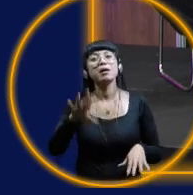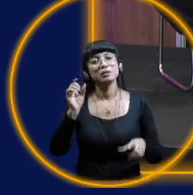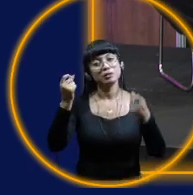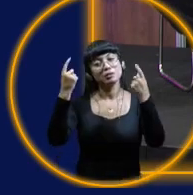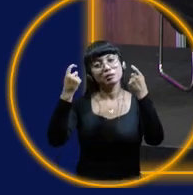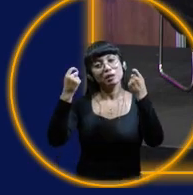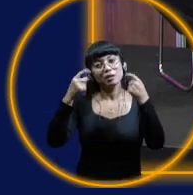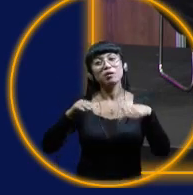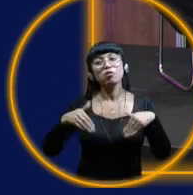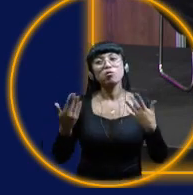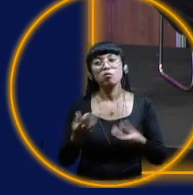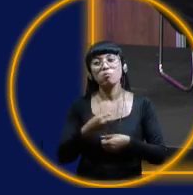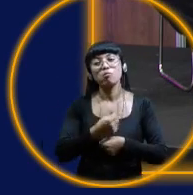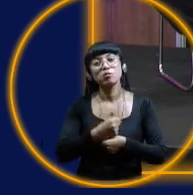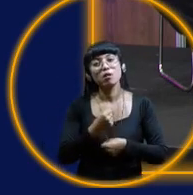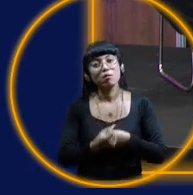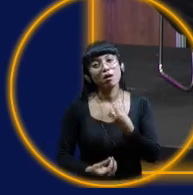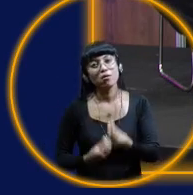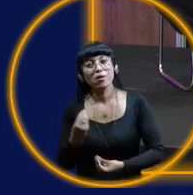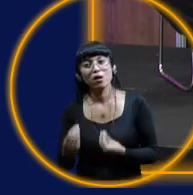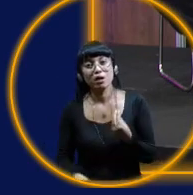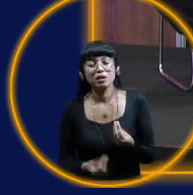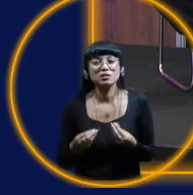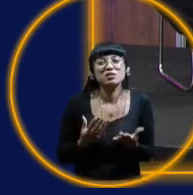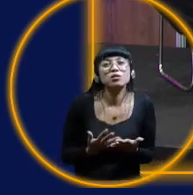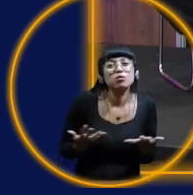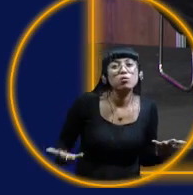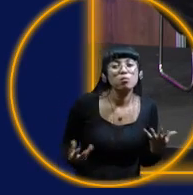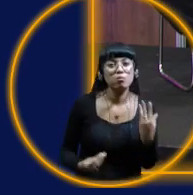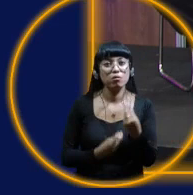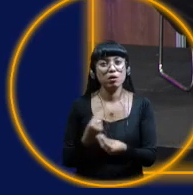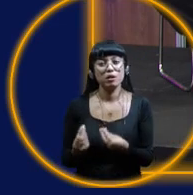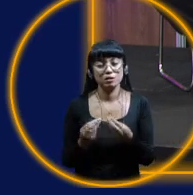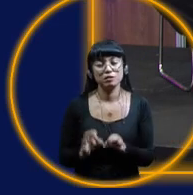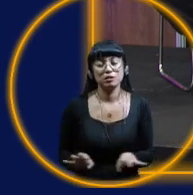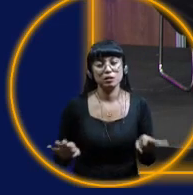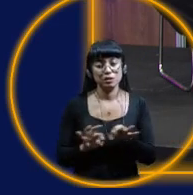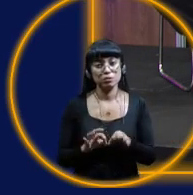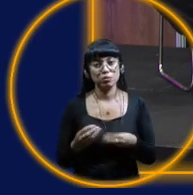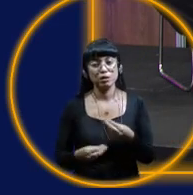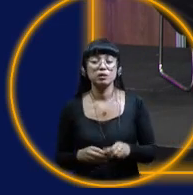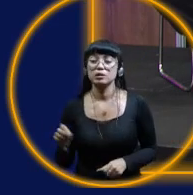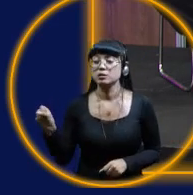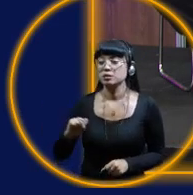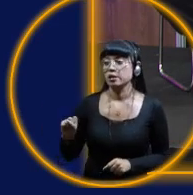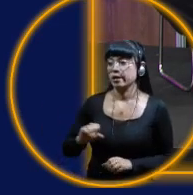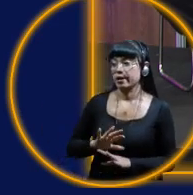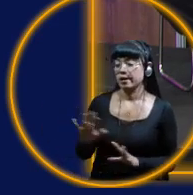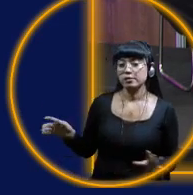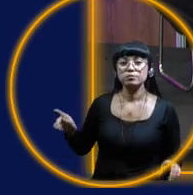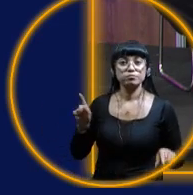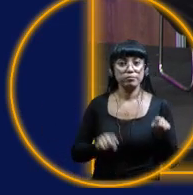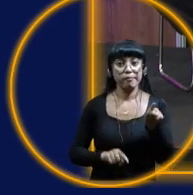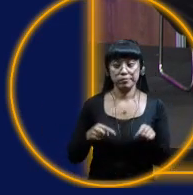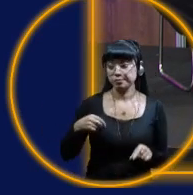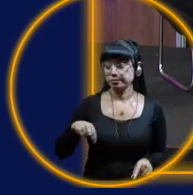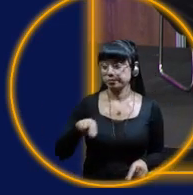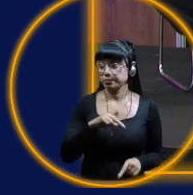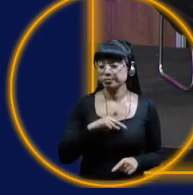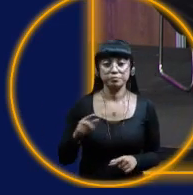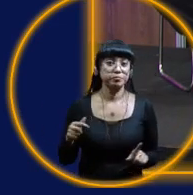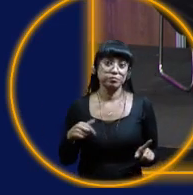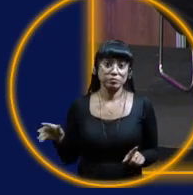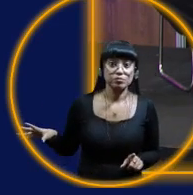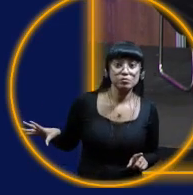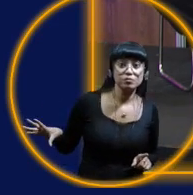working around that impulse, right? Yeah. Okay. Yeah, it seems like some of us, I mean, all of us have